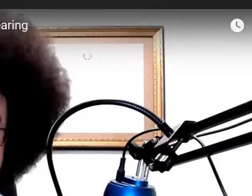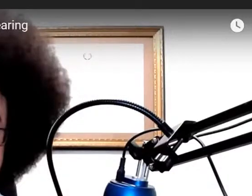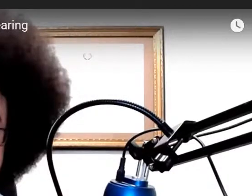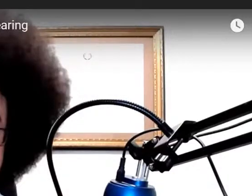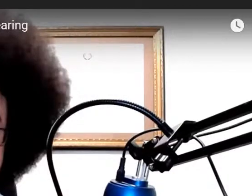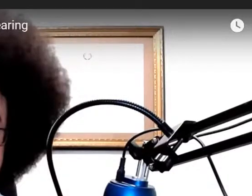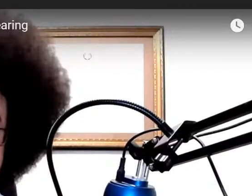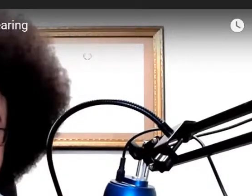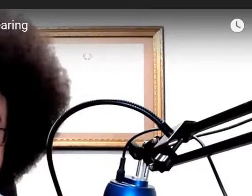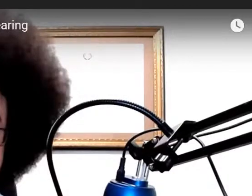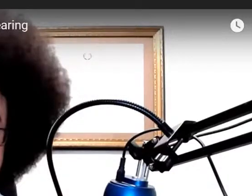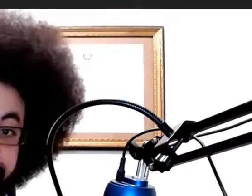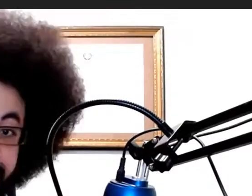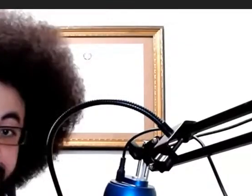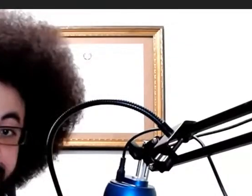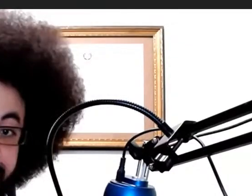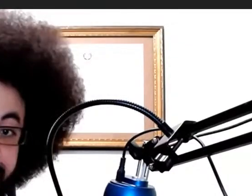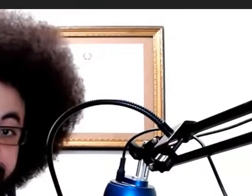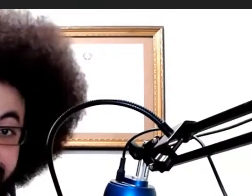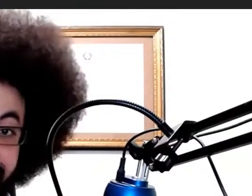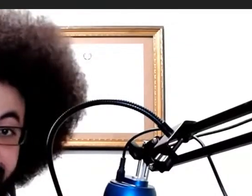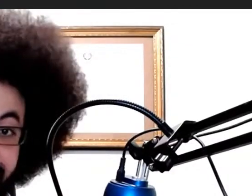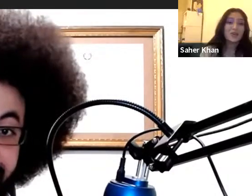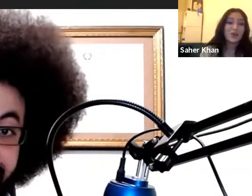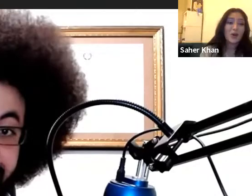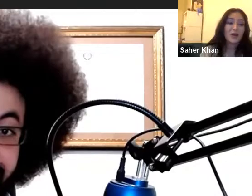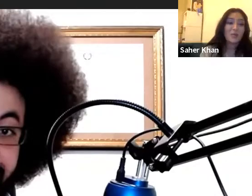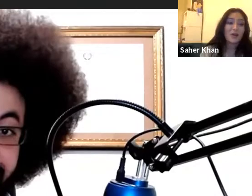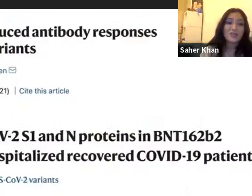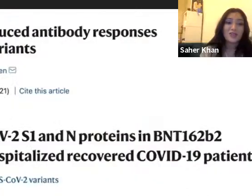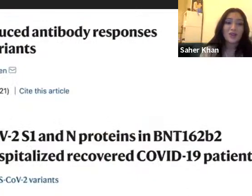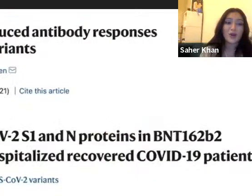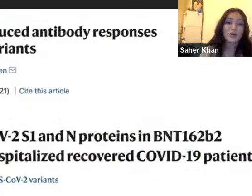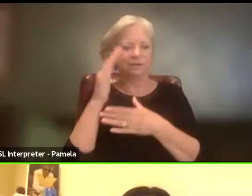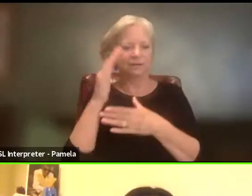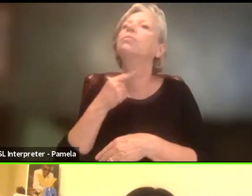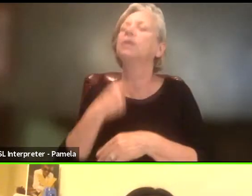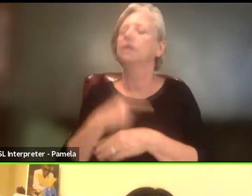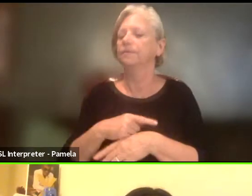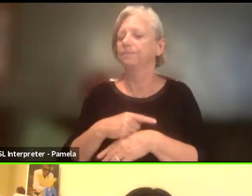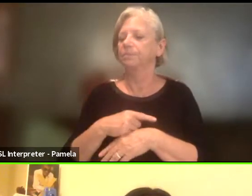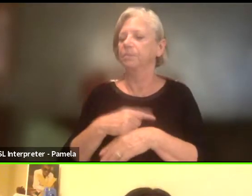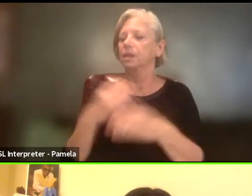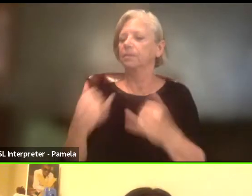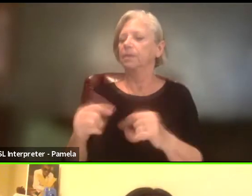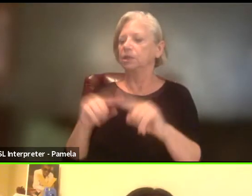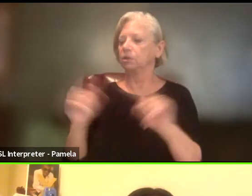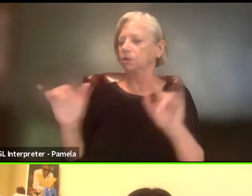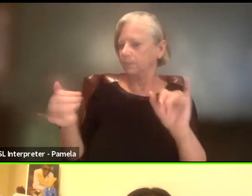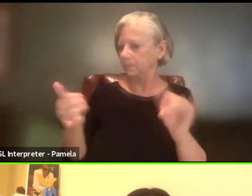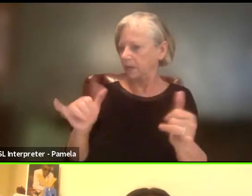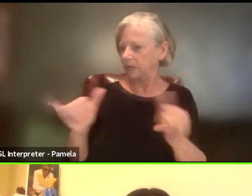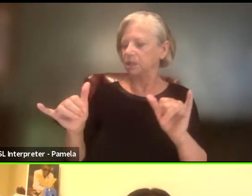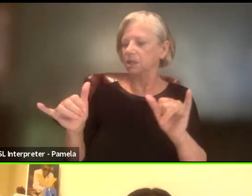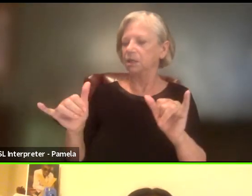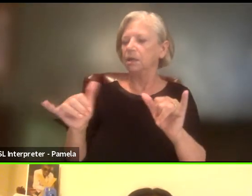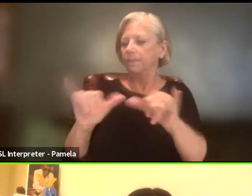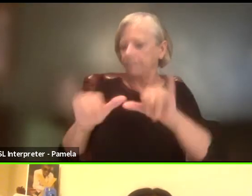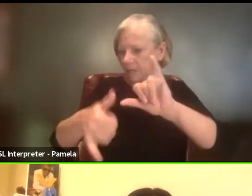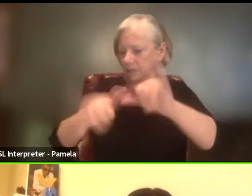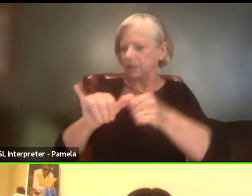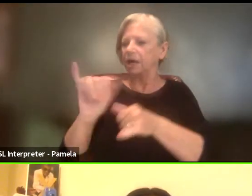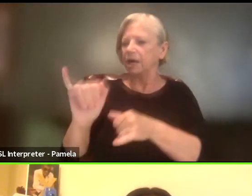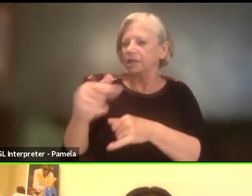your mucosas. So in your nose and throat, for example. Maria, you can go ahead and pause. Researchers have even measured the amounts of IgG and